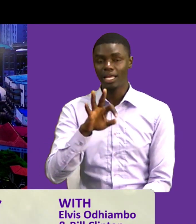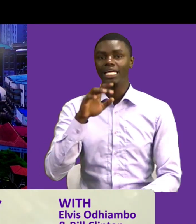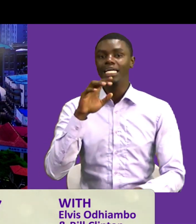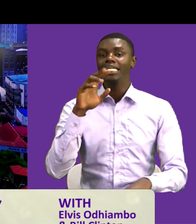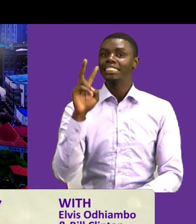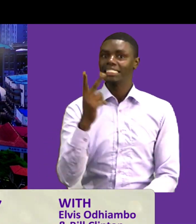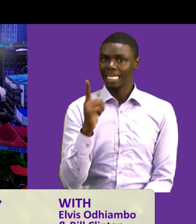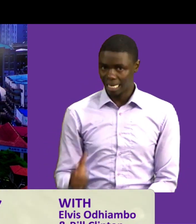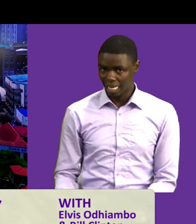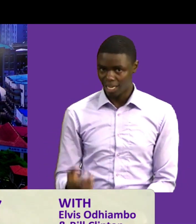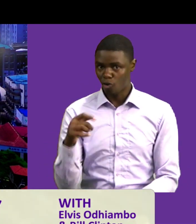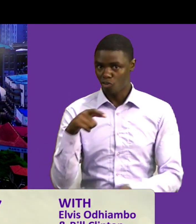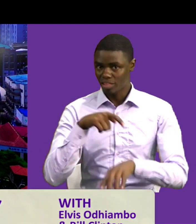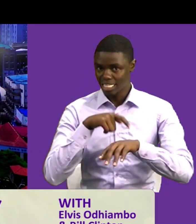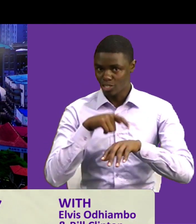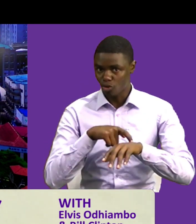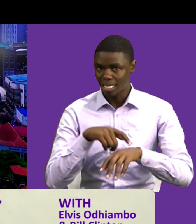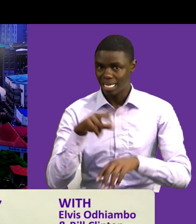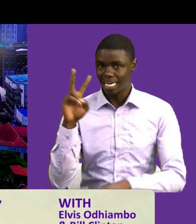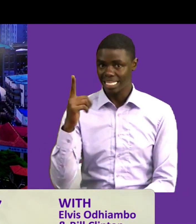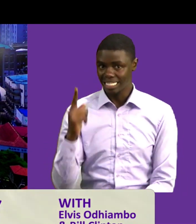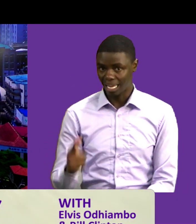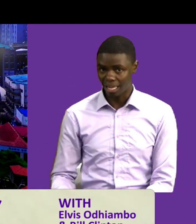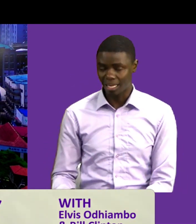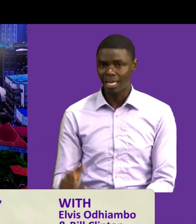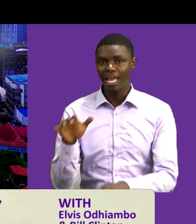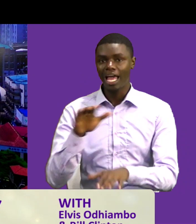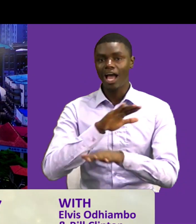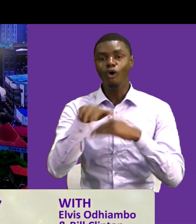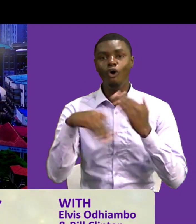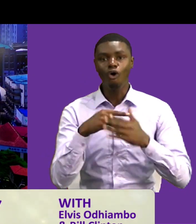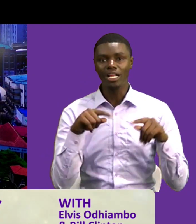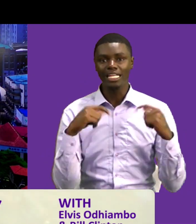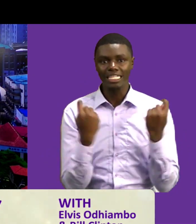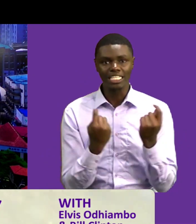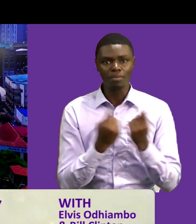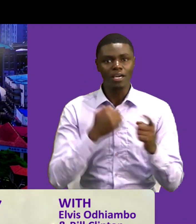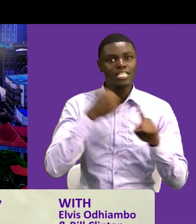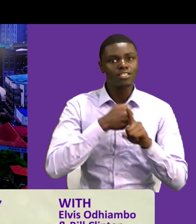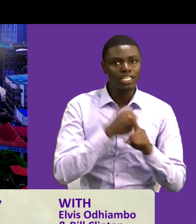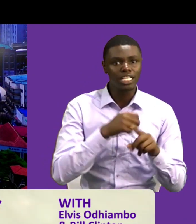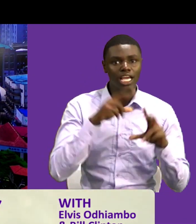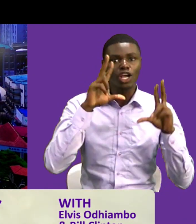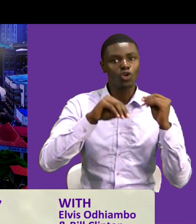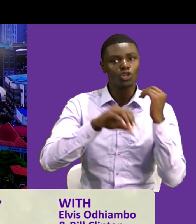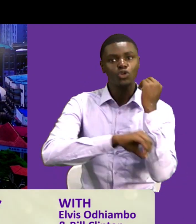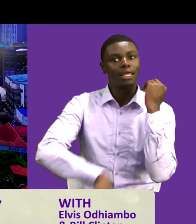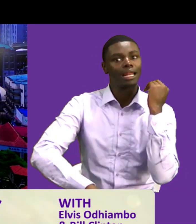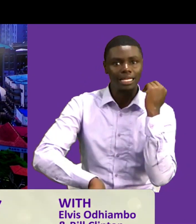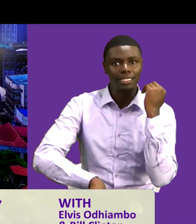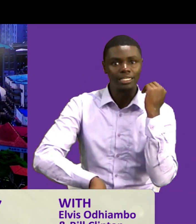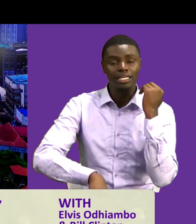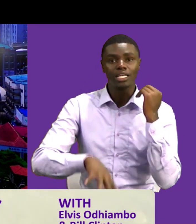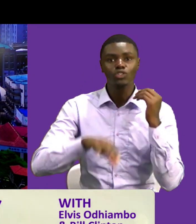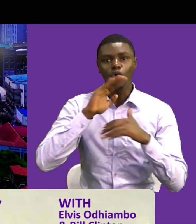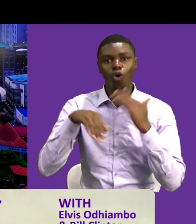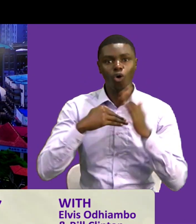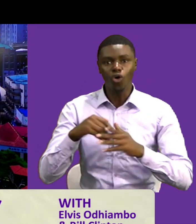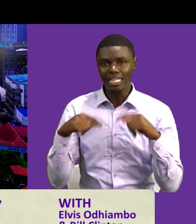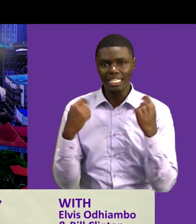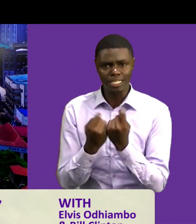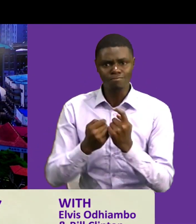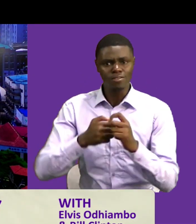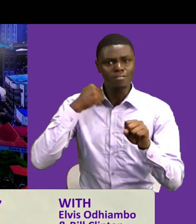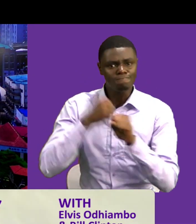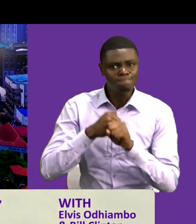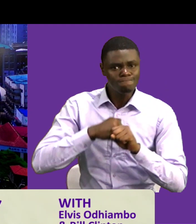leg of the season, in the second leg, every team is fighting not to go for relegation. Every team is